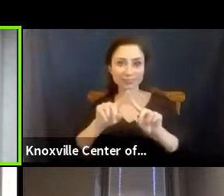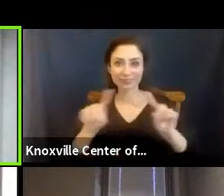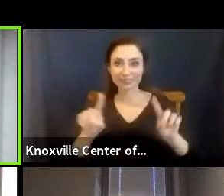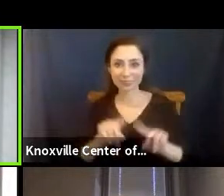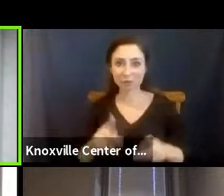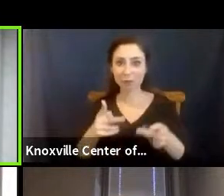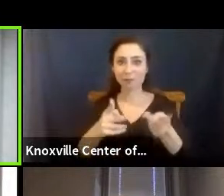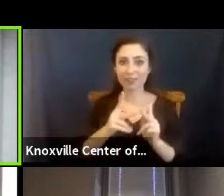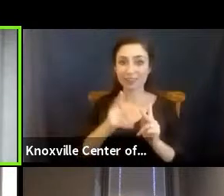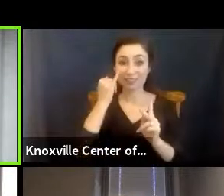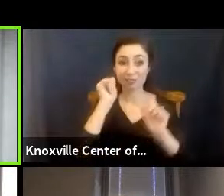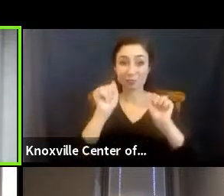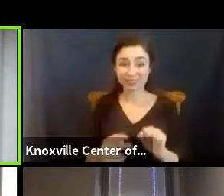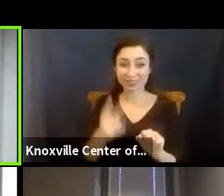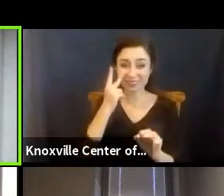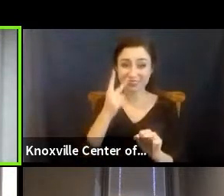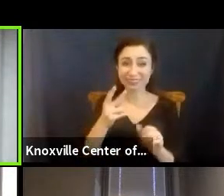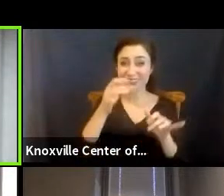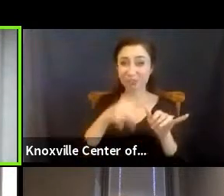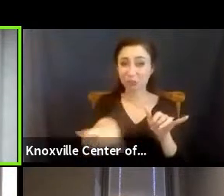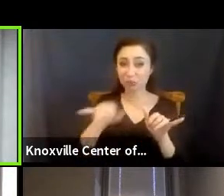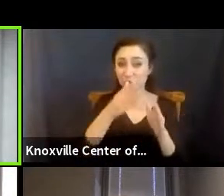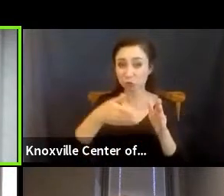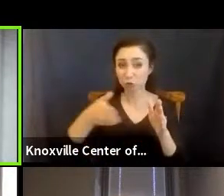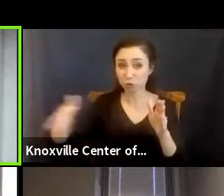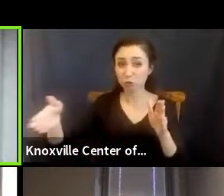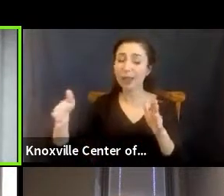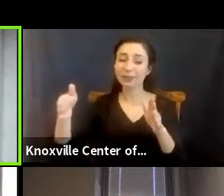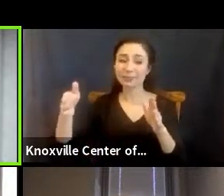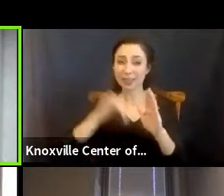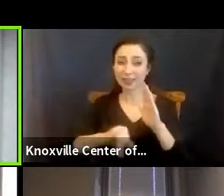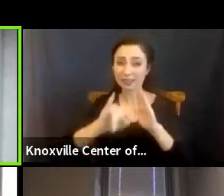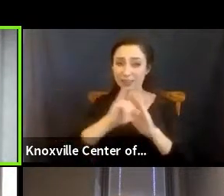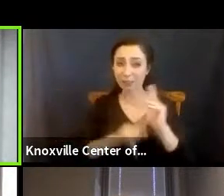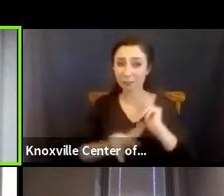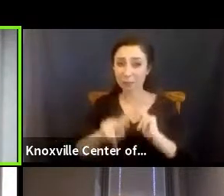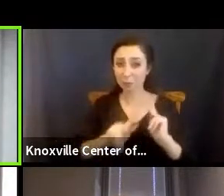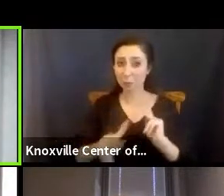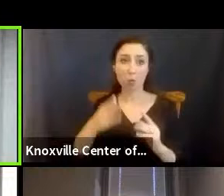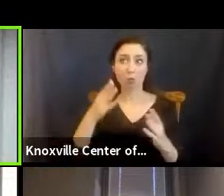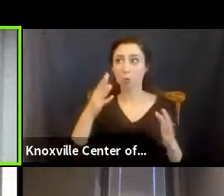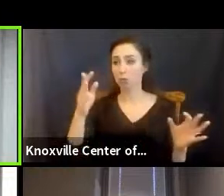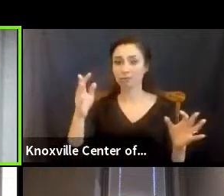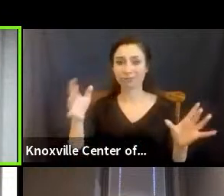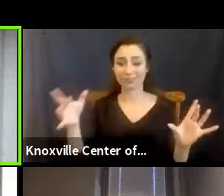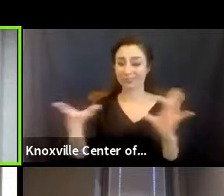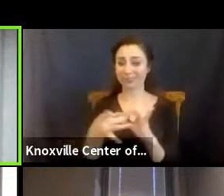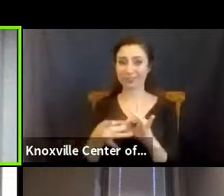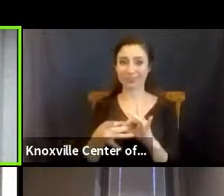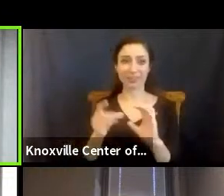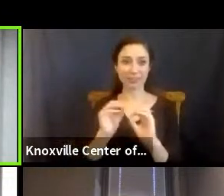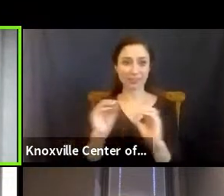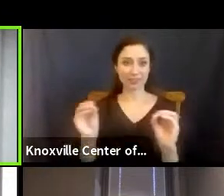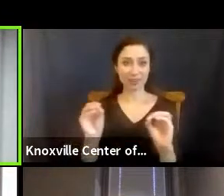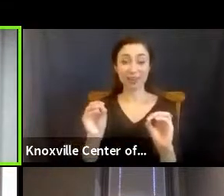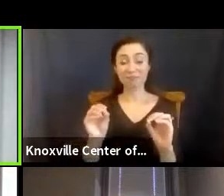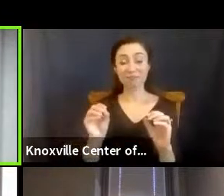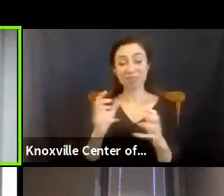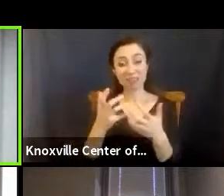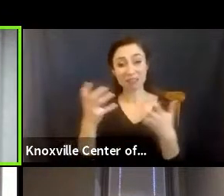trends identified by people that are completely unrelated. That takes a lot of work, and that's going to be a harder way to do it. And